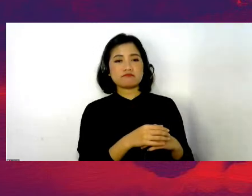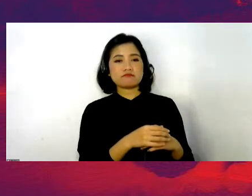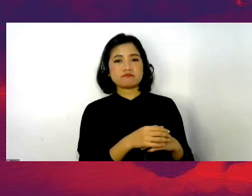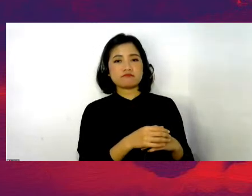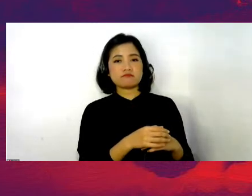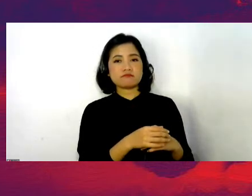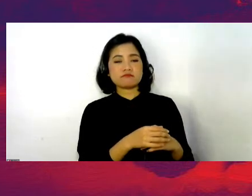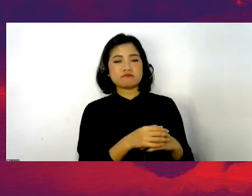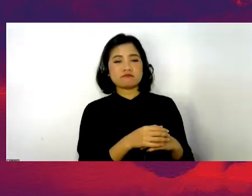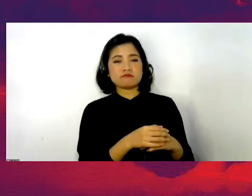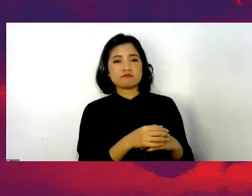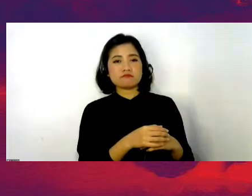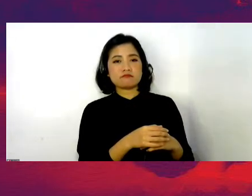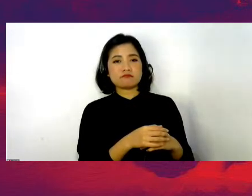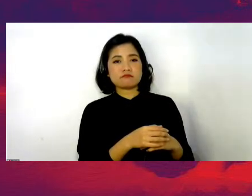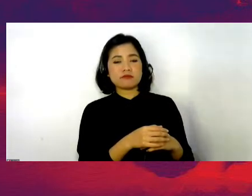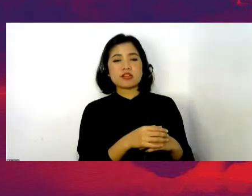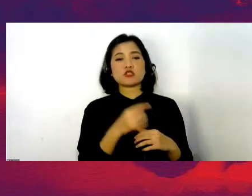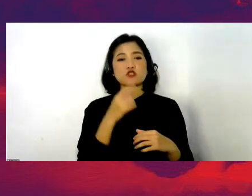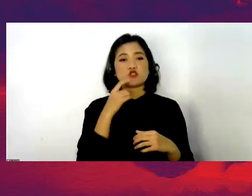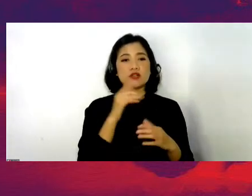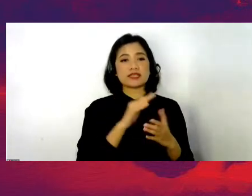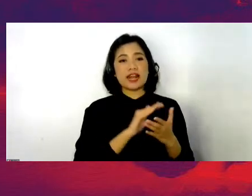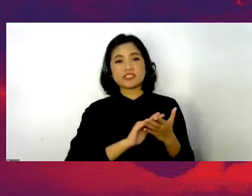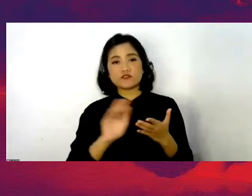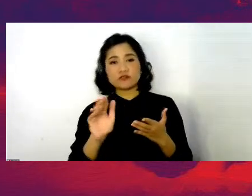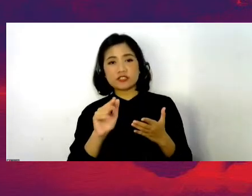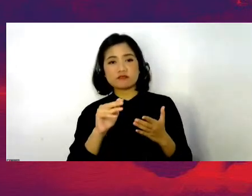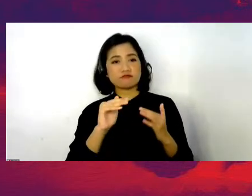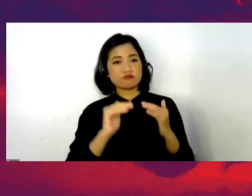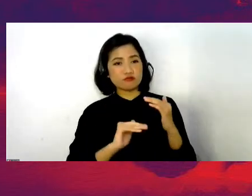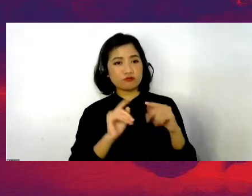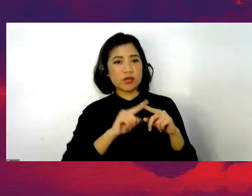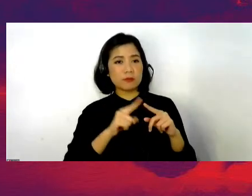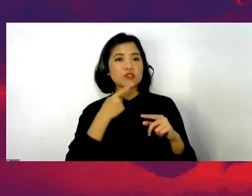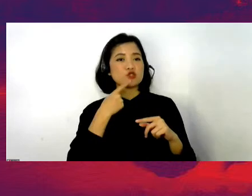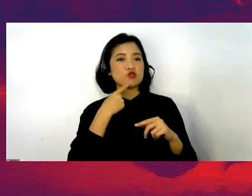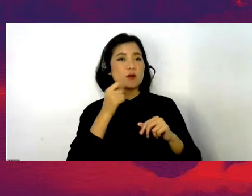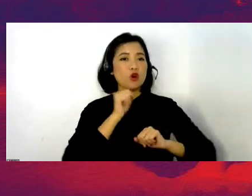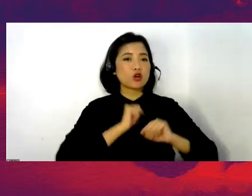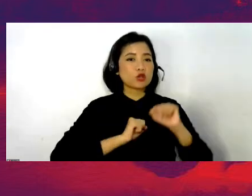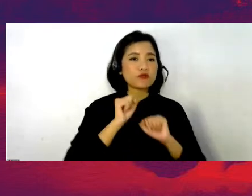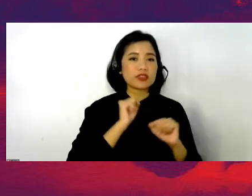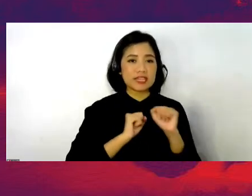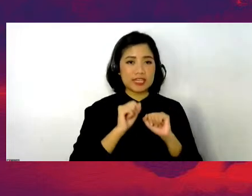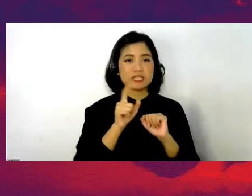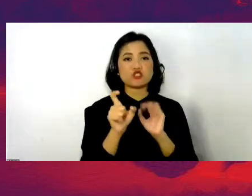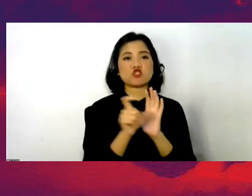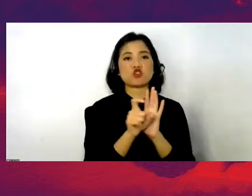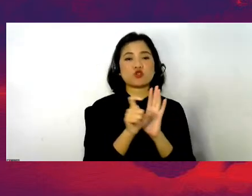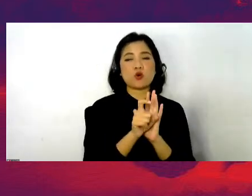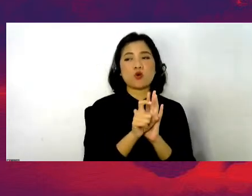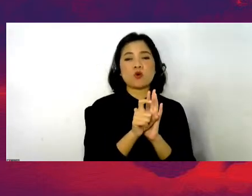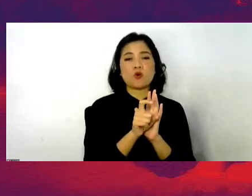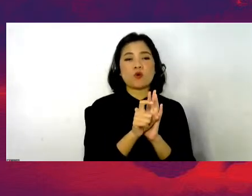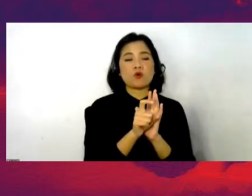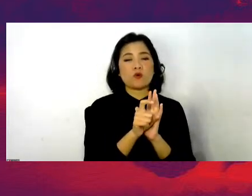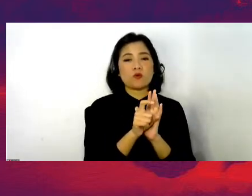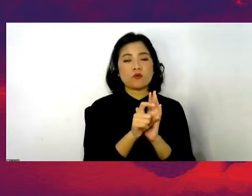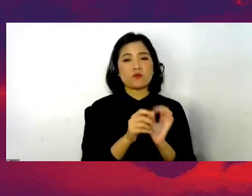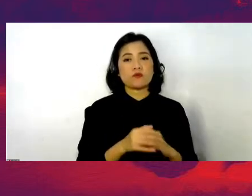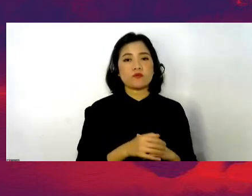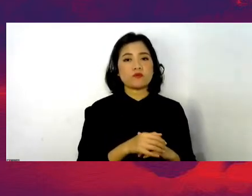Less in terms of transfer, but more into productivity. As we go up, for example, we even gave during the